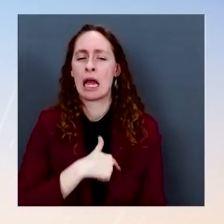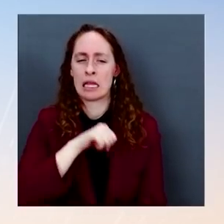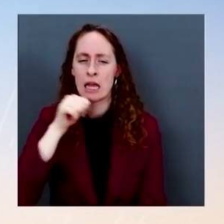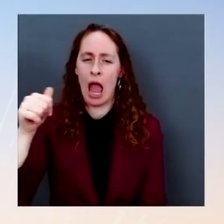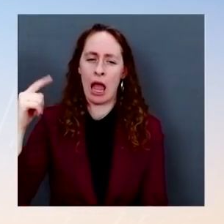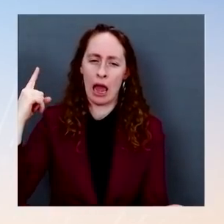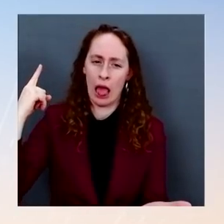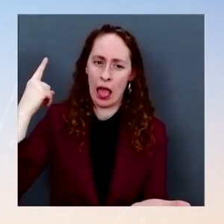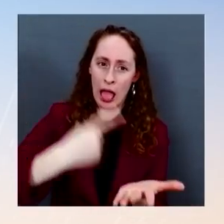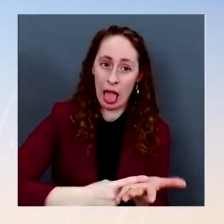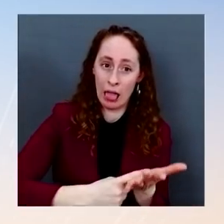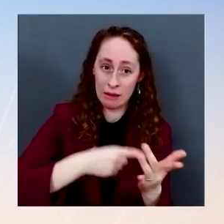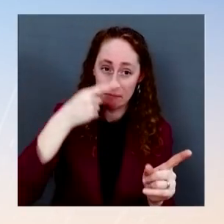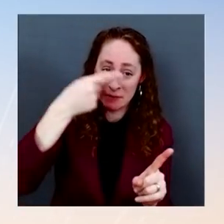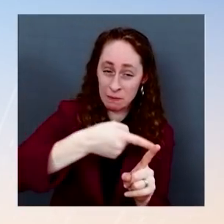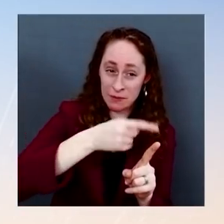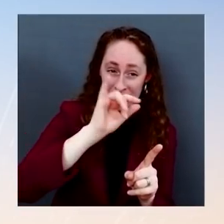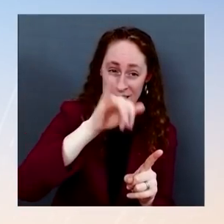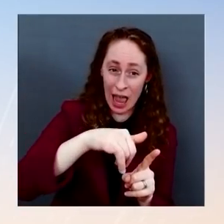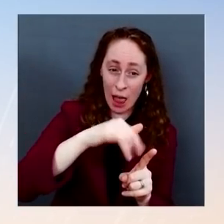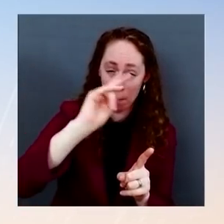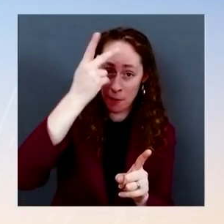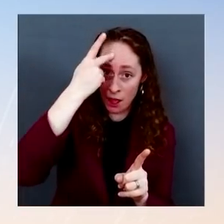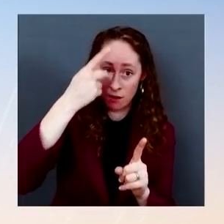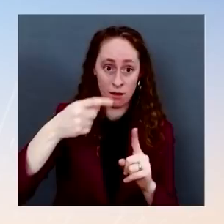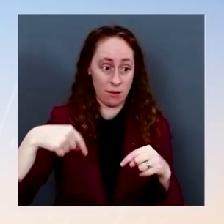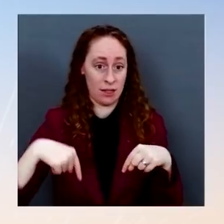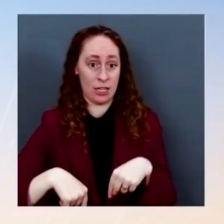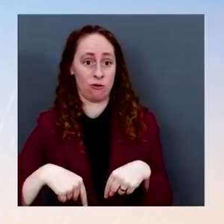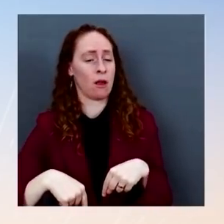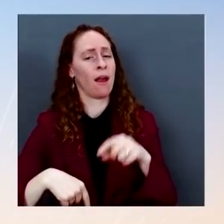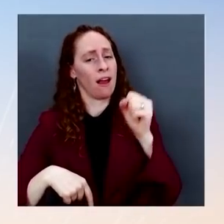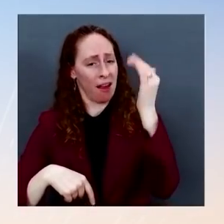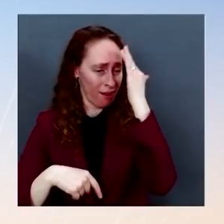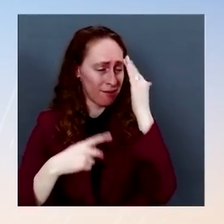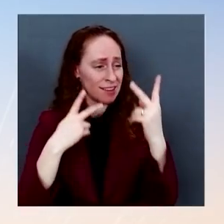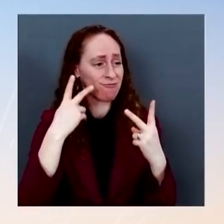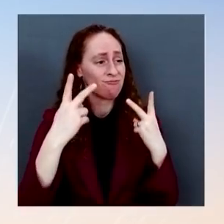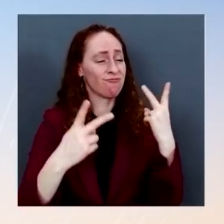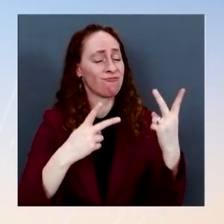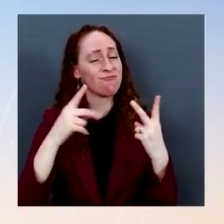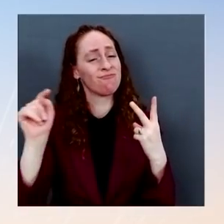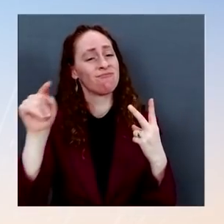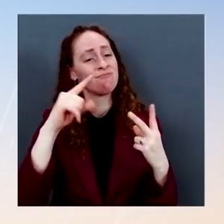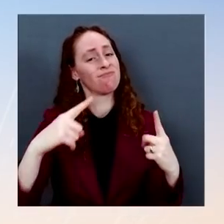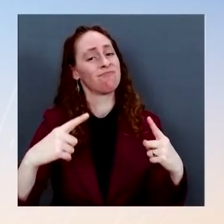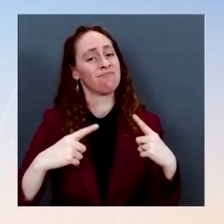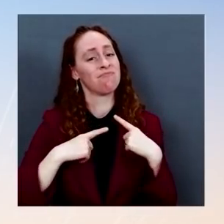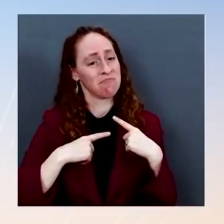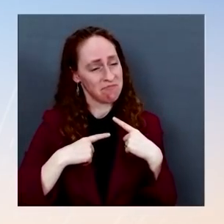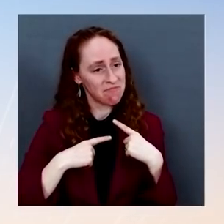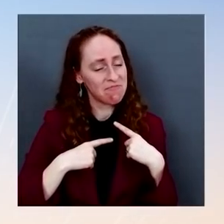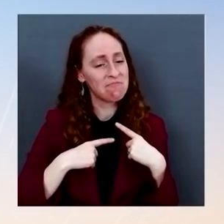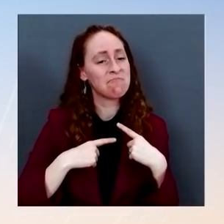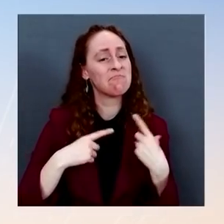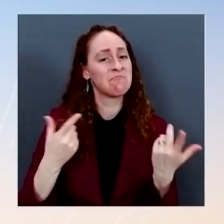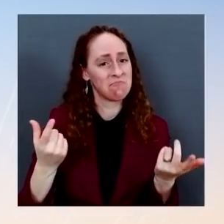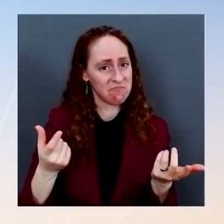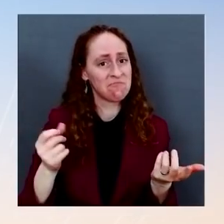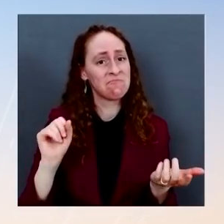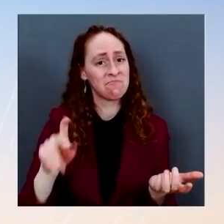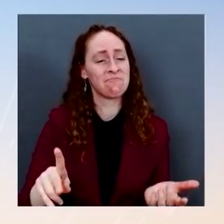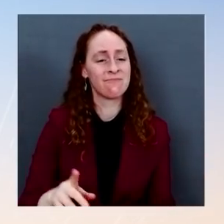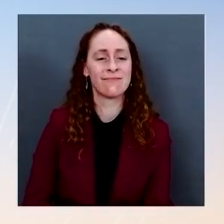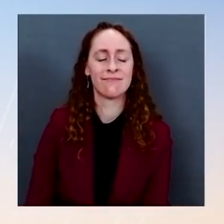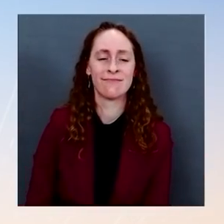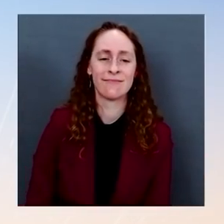The president, as the leader of the party, obviously, I'm sure, will be out there next year. We'll have more to preview for that on